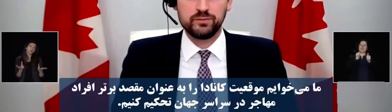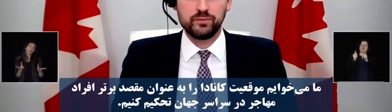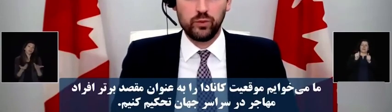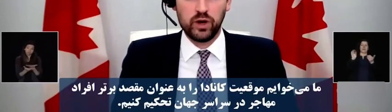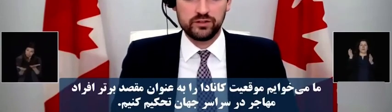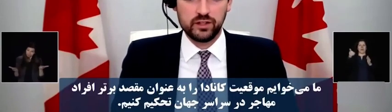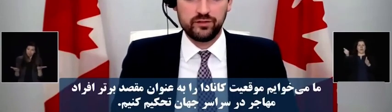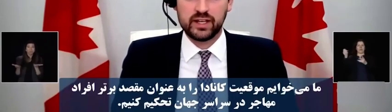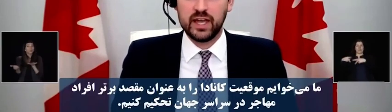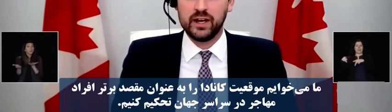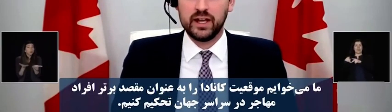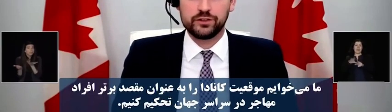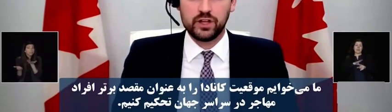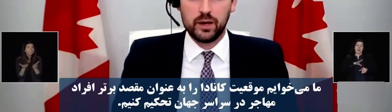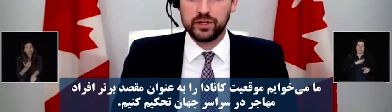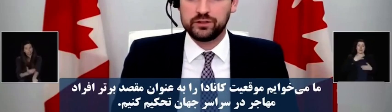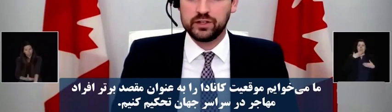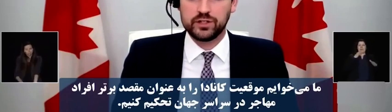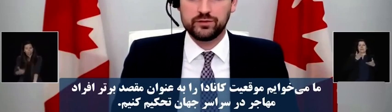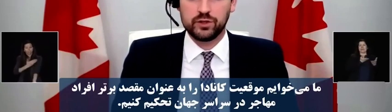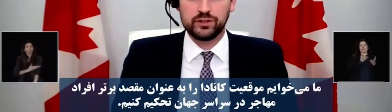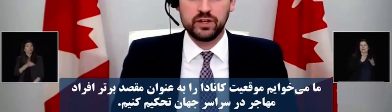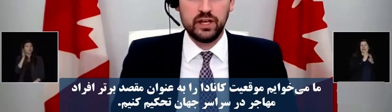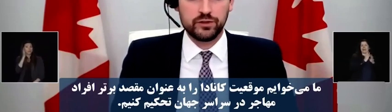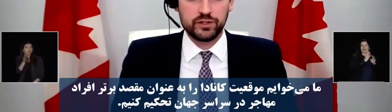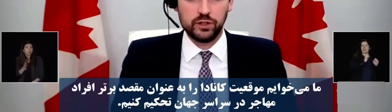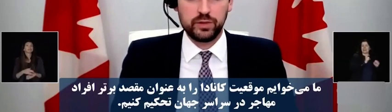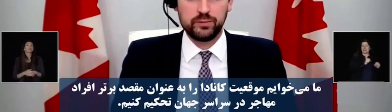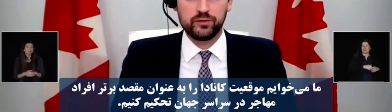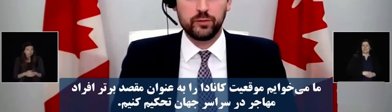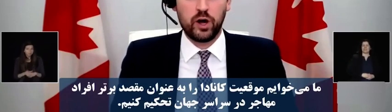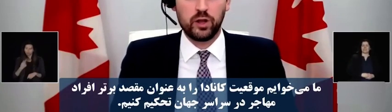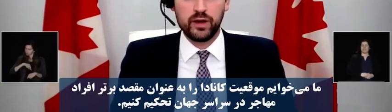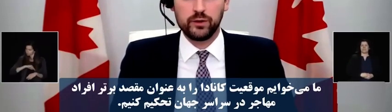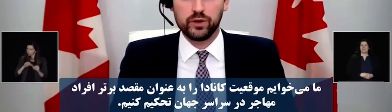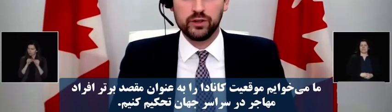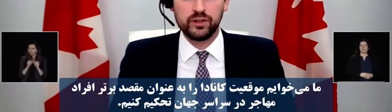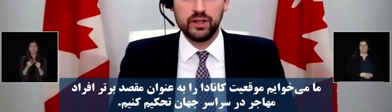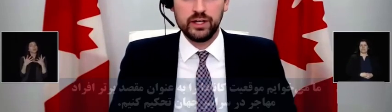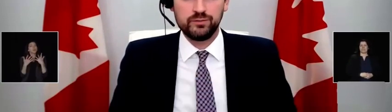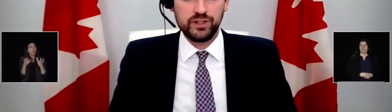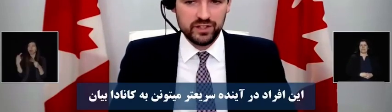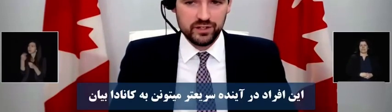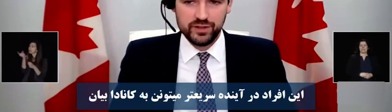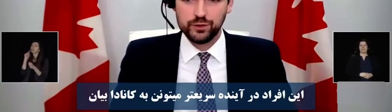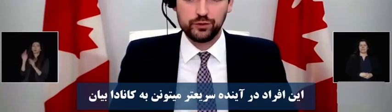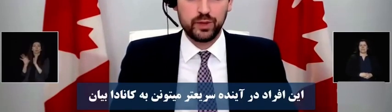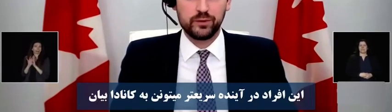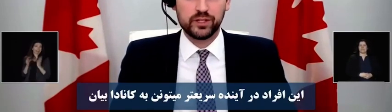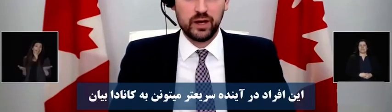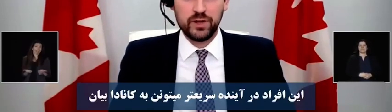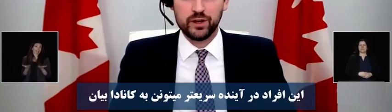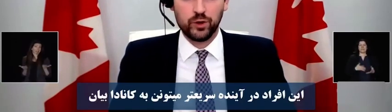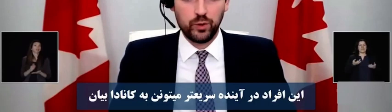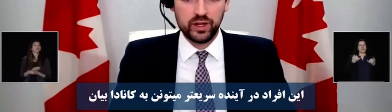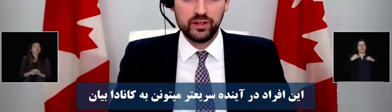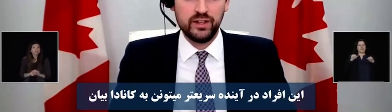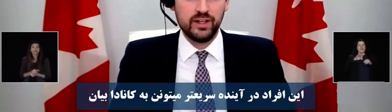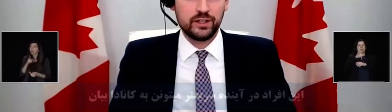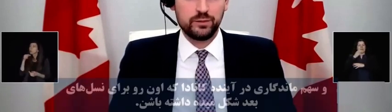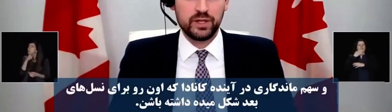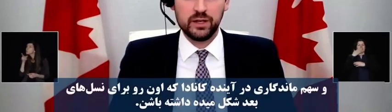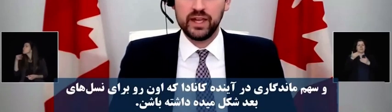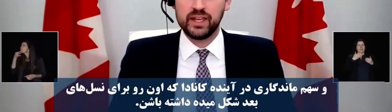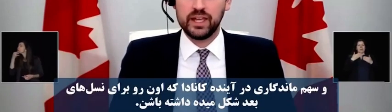our system, we want to solidify Canada as a top destination of choice for skilled people from all around the world. These individuals will be able to come here more